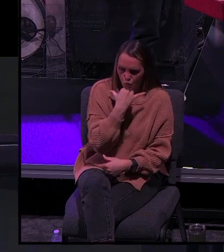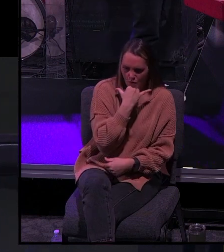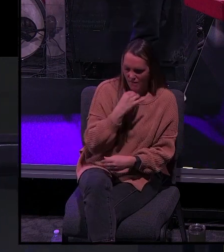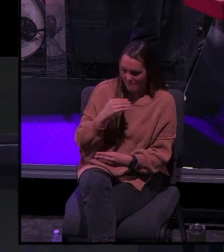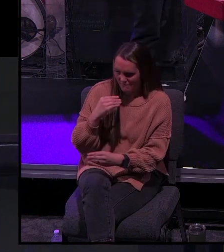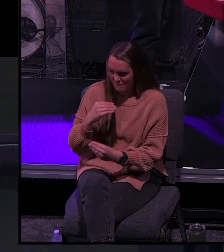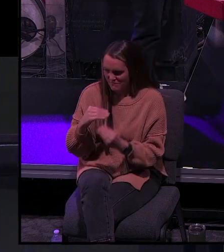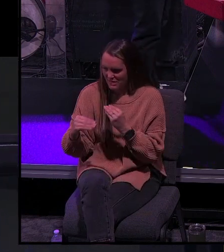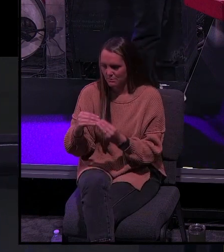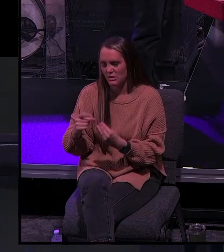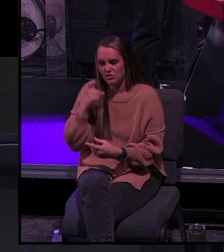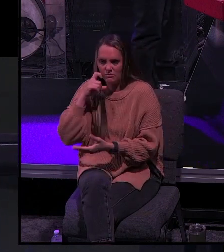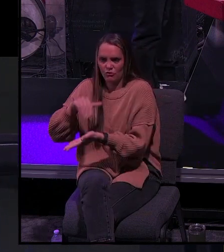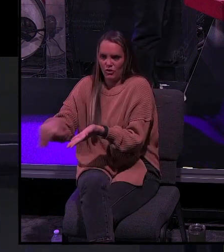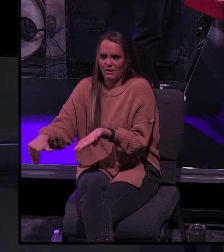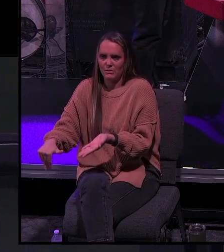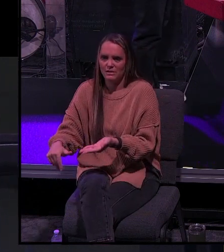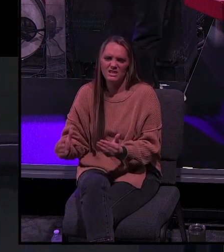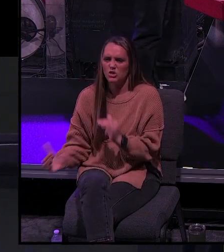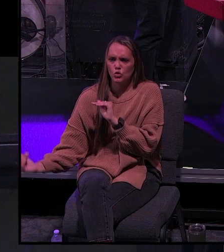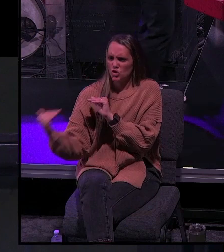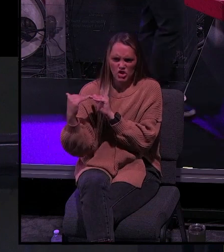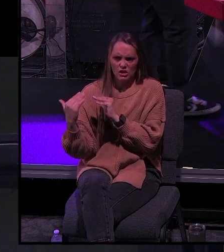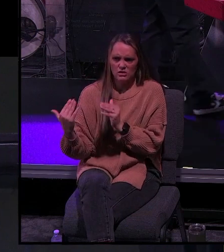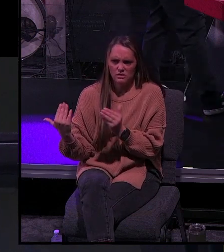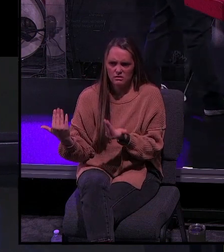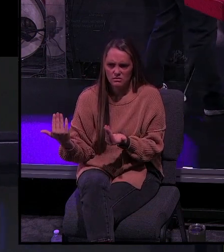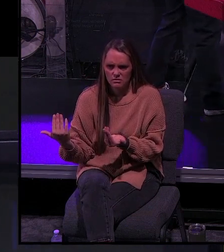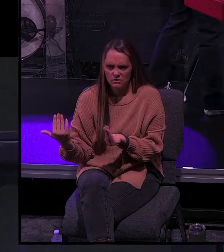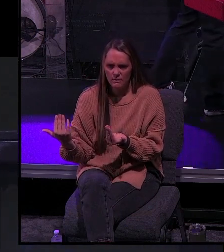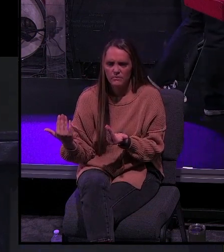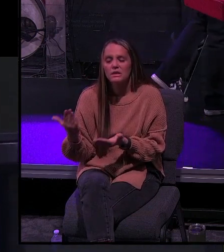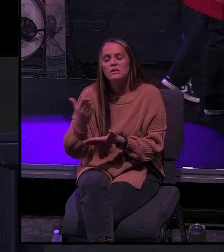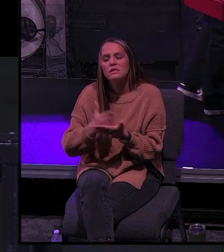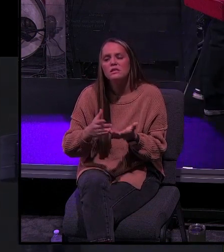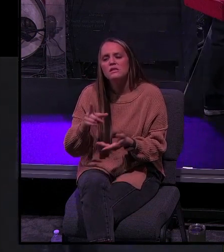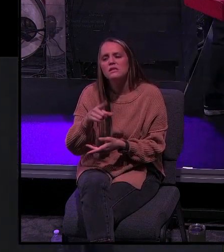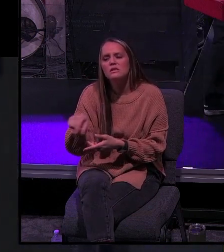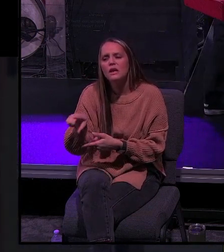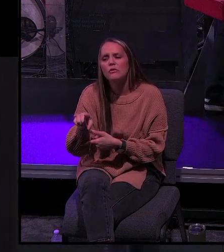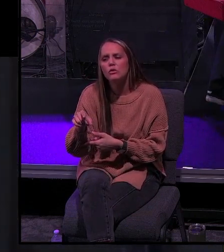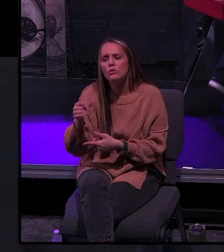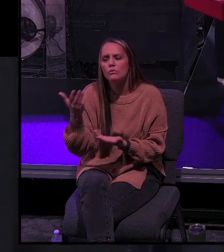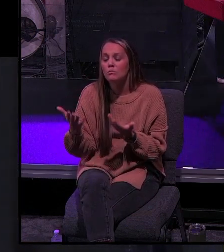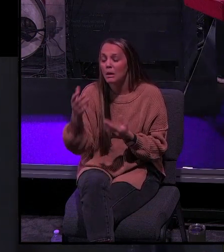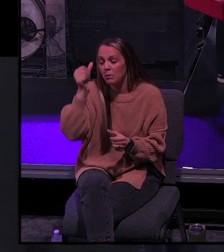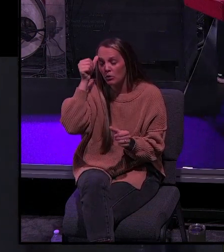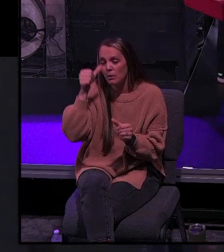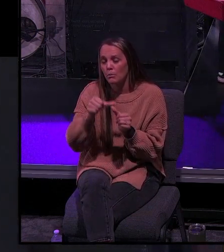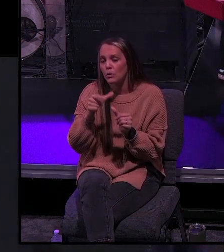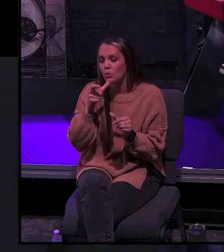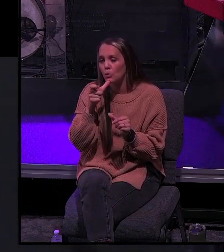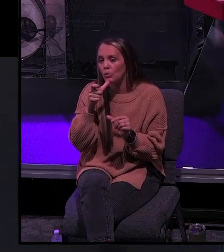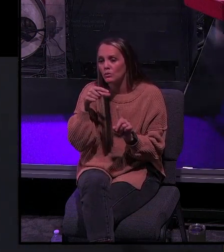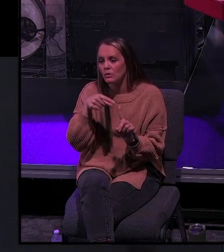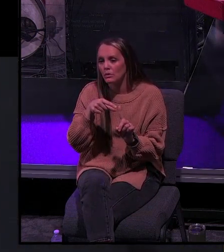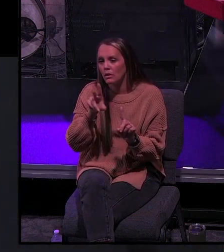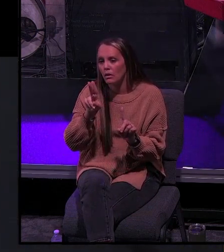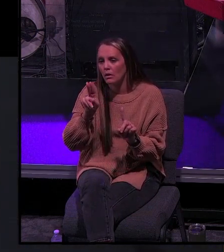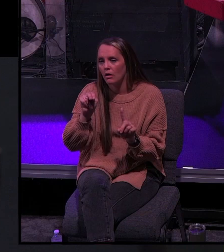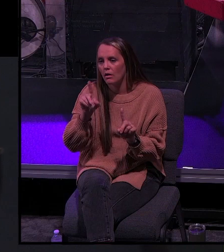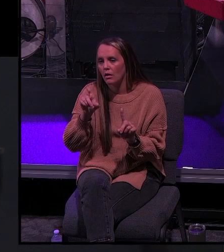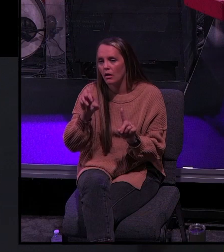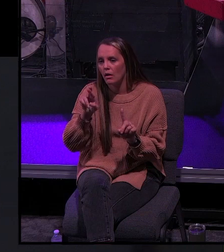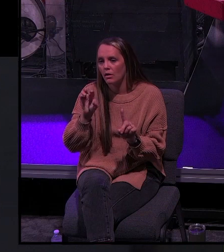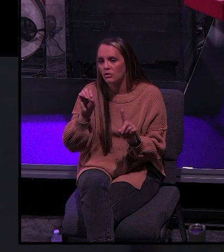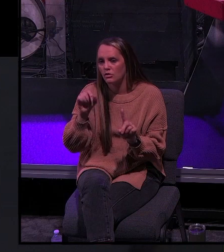a situation. Maybe there are some of you who can remember who Underdog is, and God's calling you to serve the next